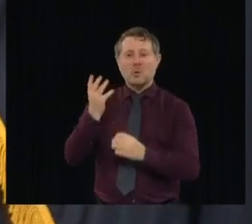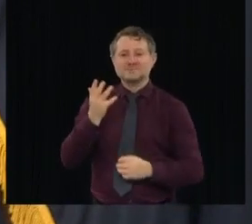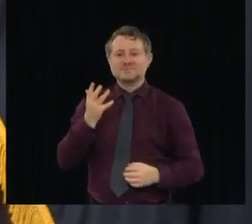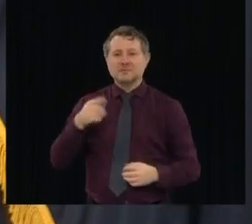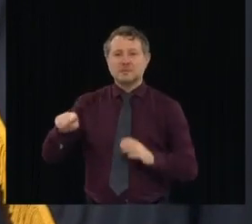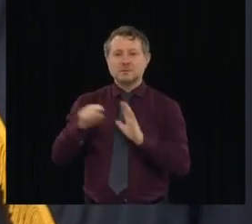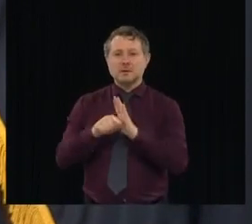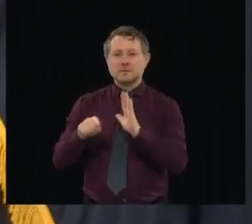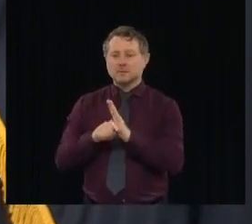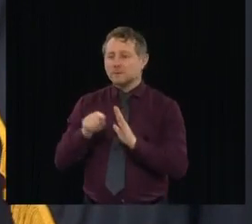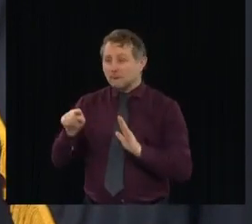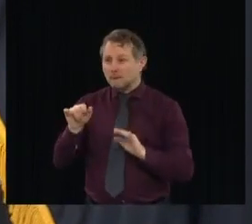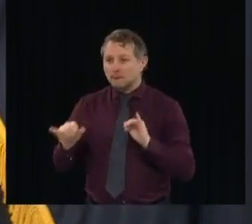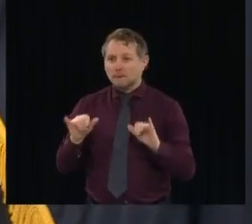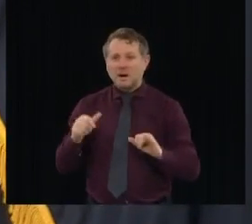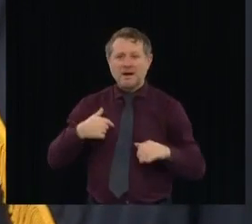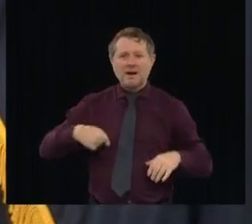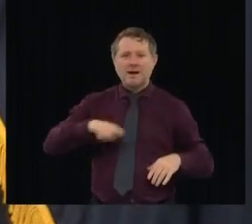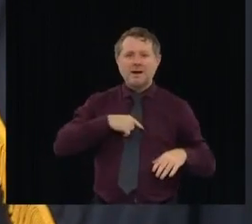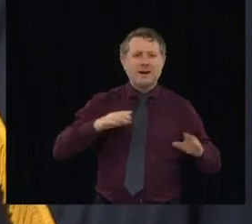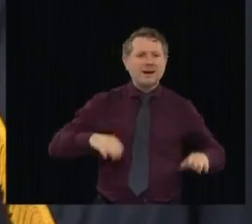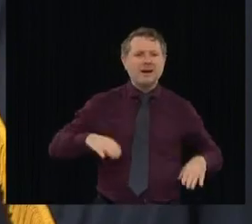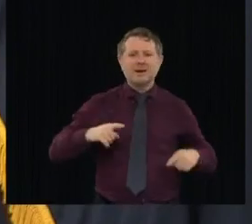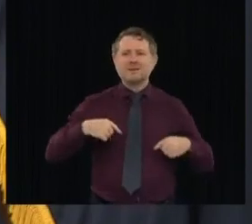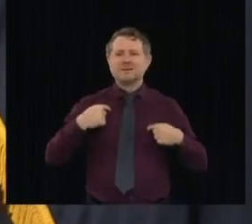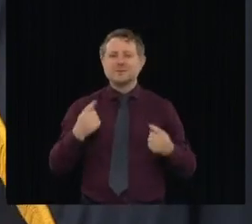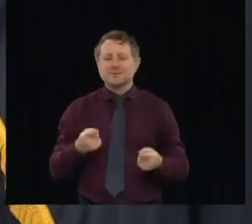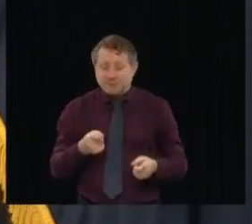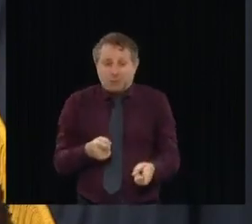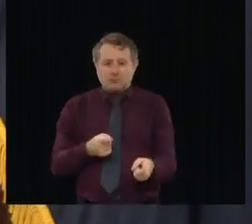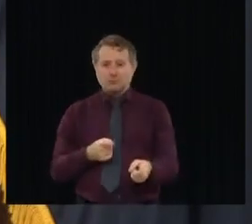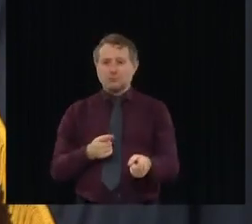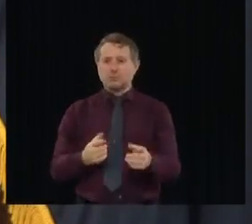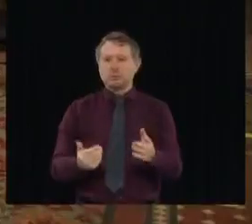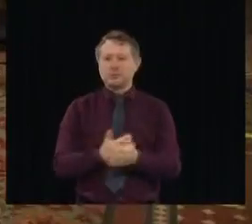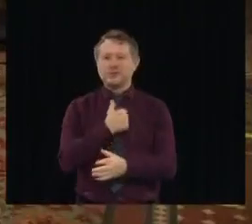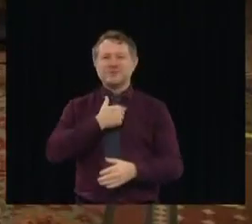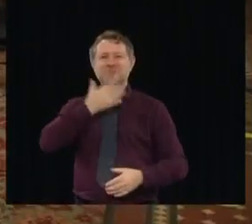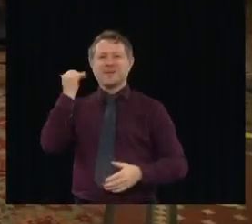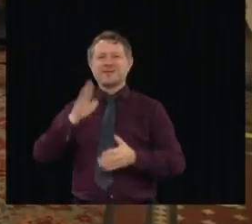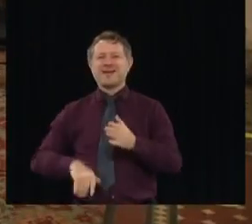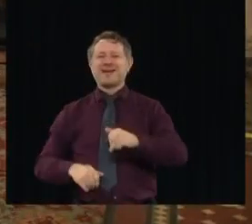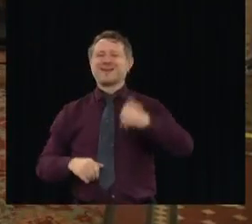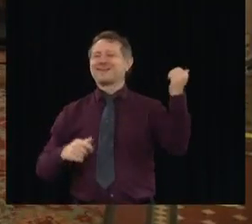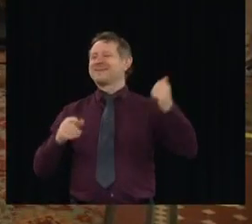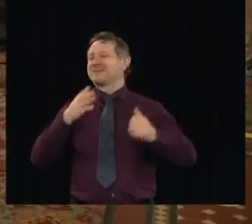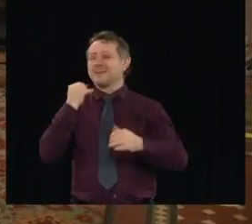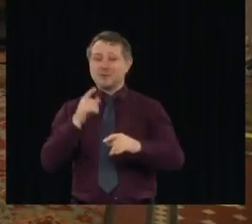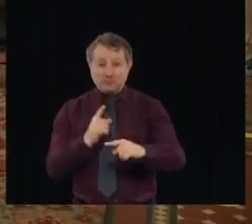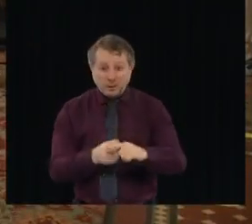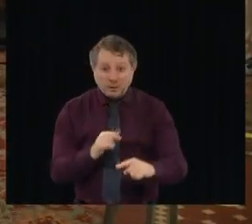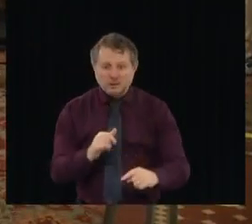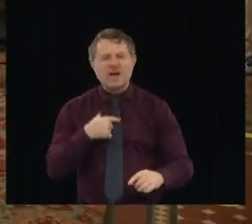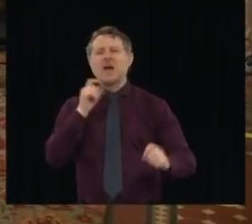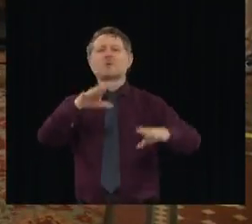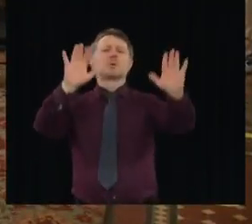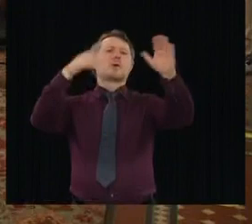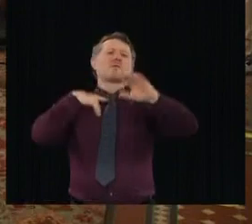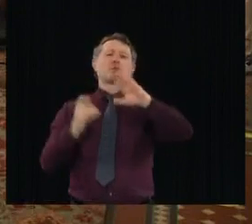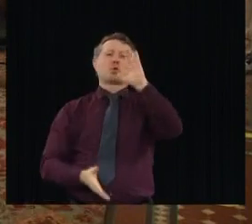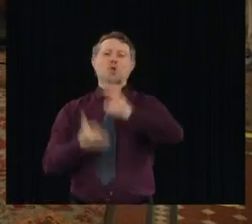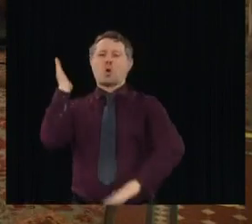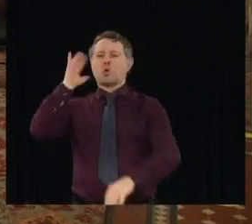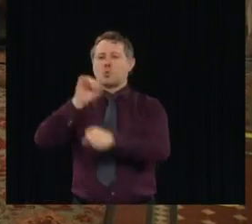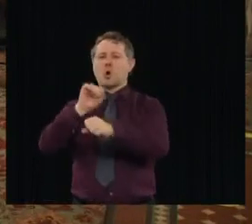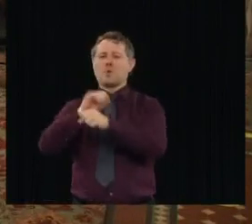started that we say, oh, that was better than we thought. I have to go to work, guys. Thank you.